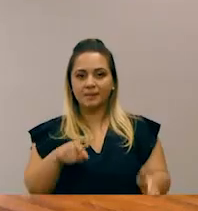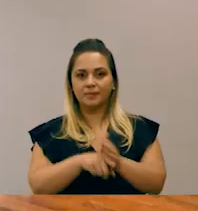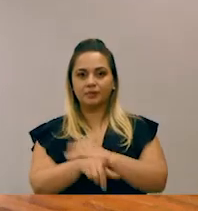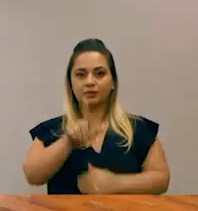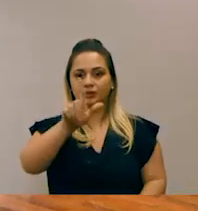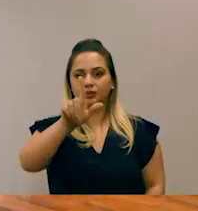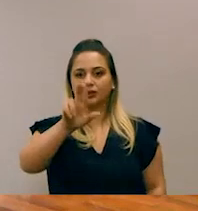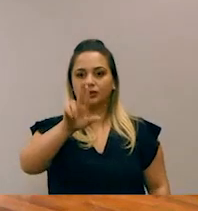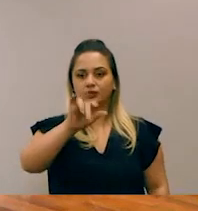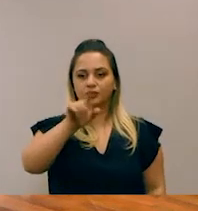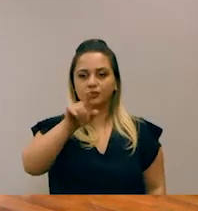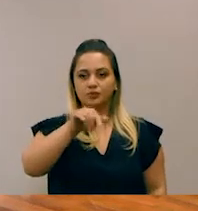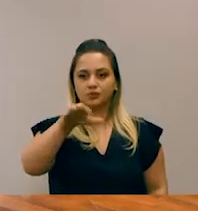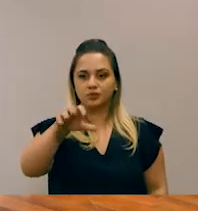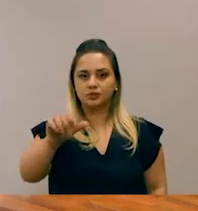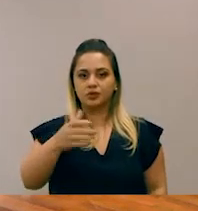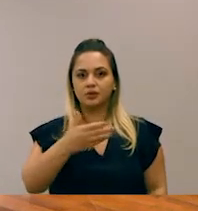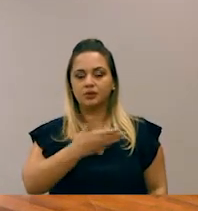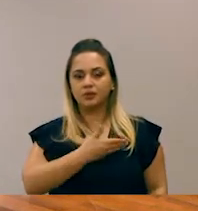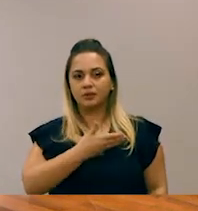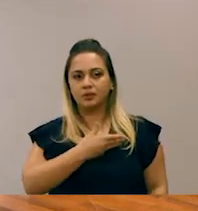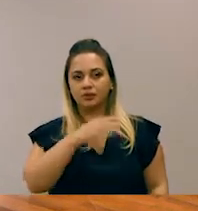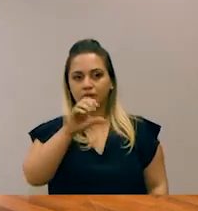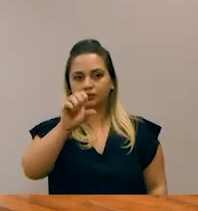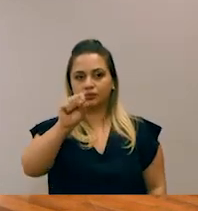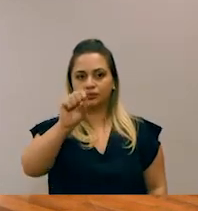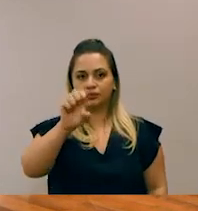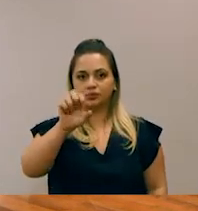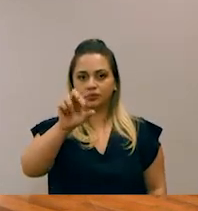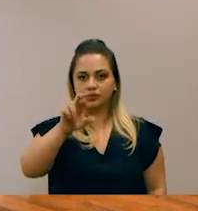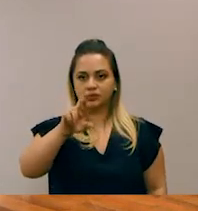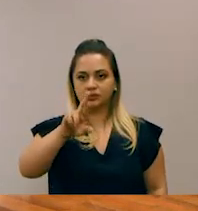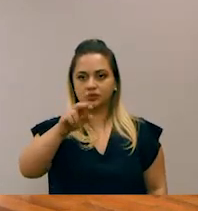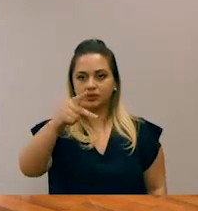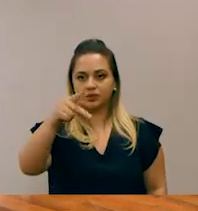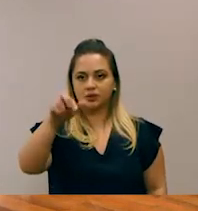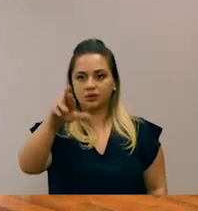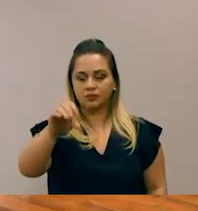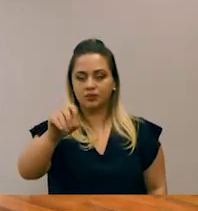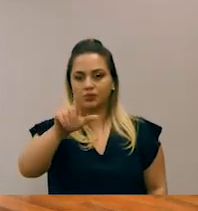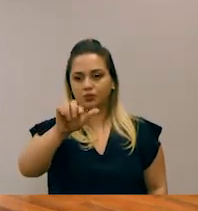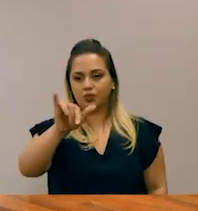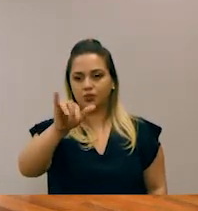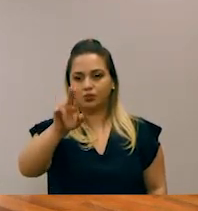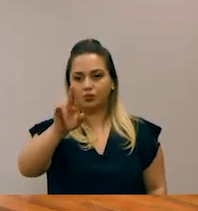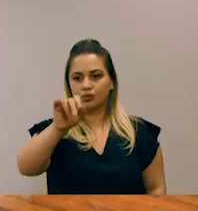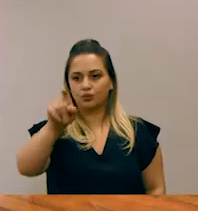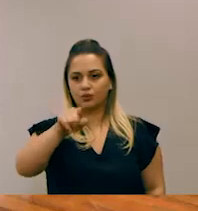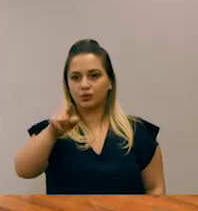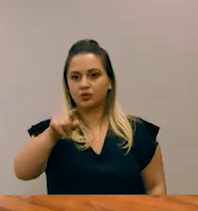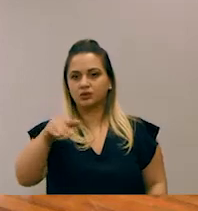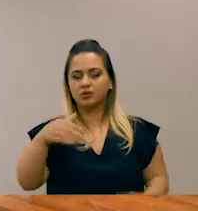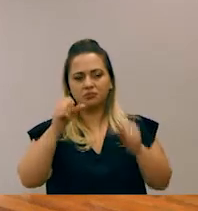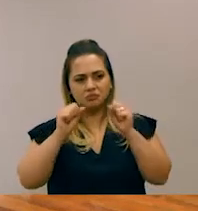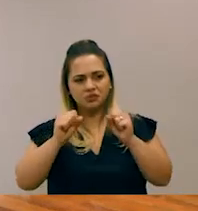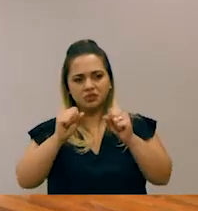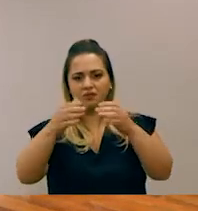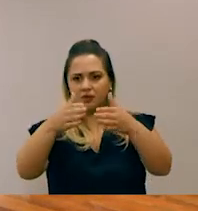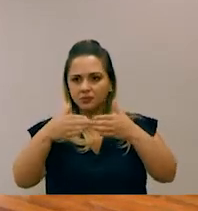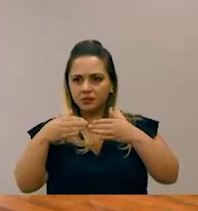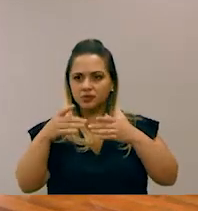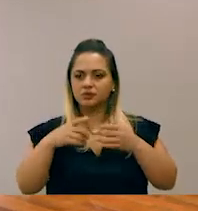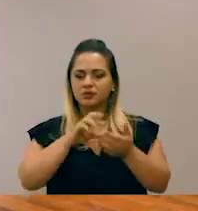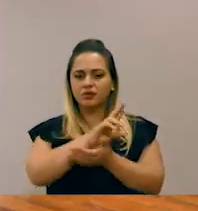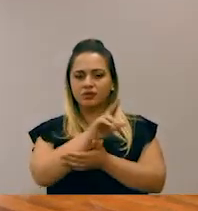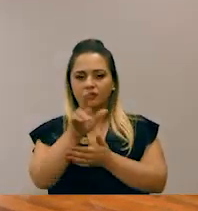from Luzia Dourado to our friend from Serpro, Luiz Brito. Is it possible,